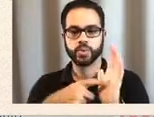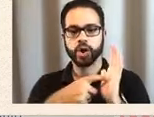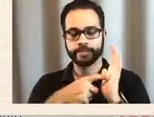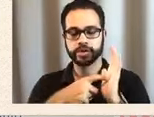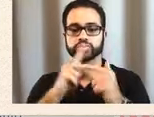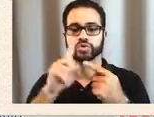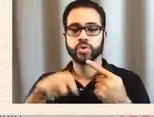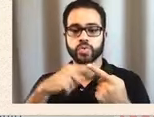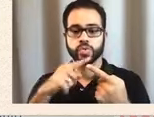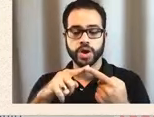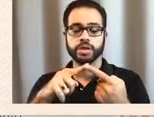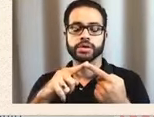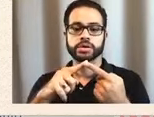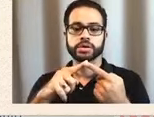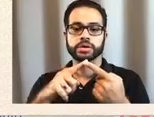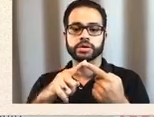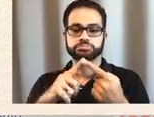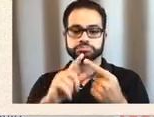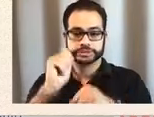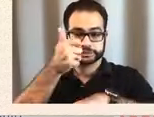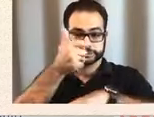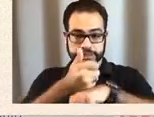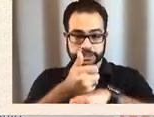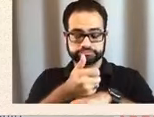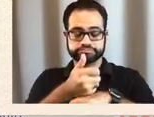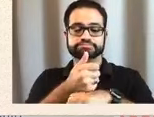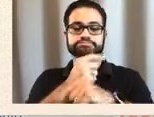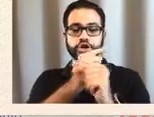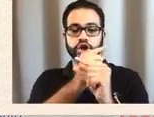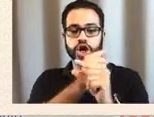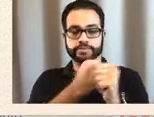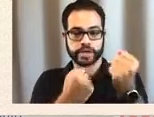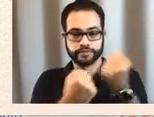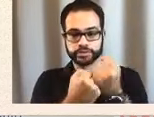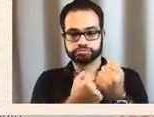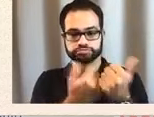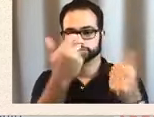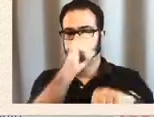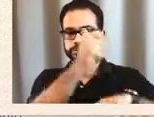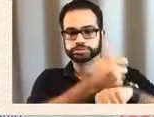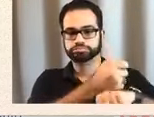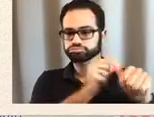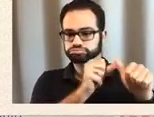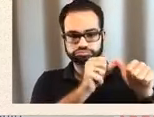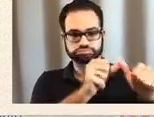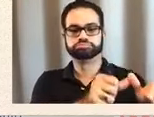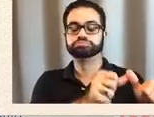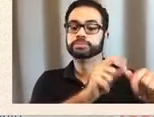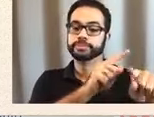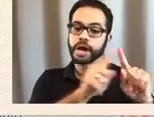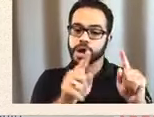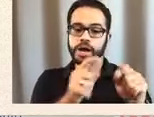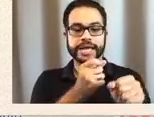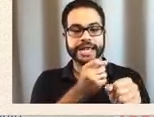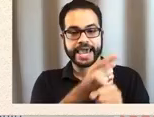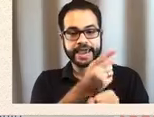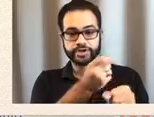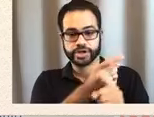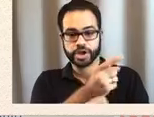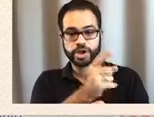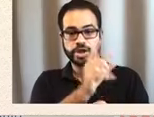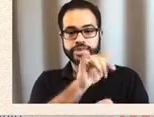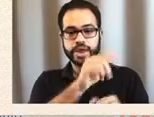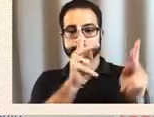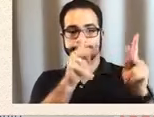is established, it is established, but then annually, the guardian advocate is required to